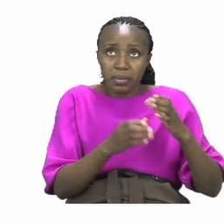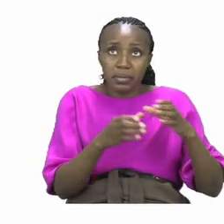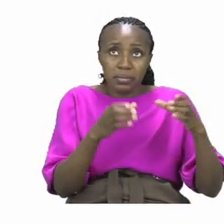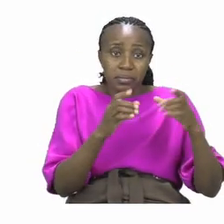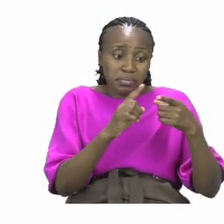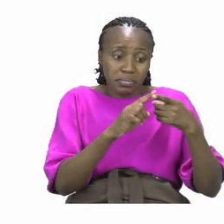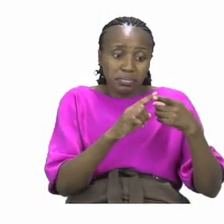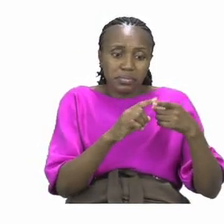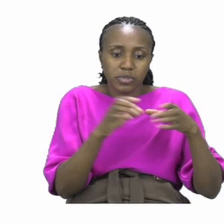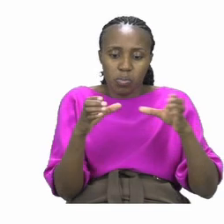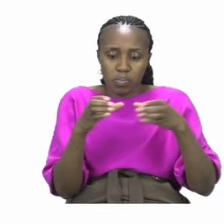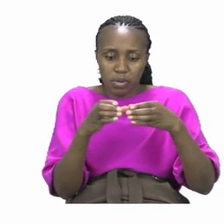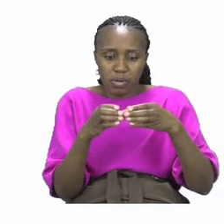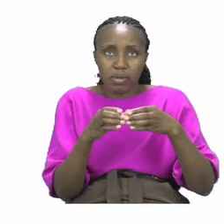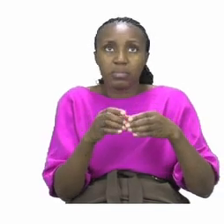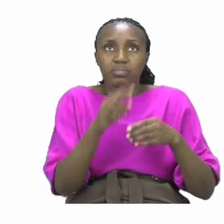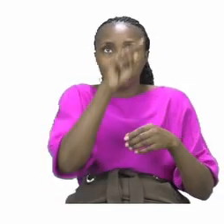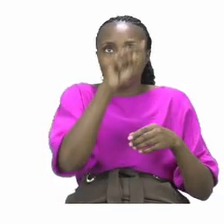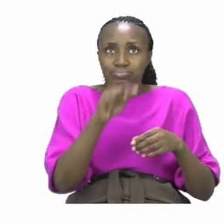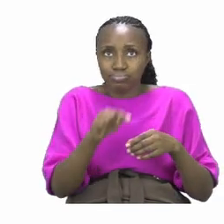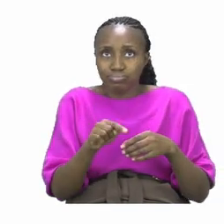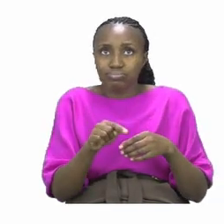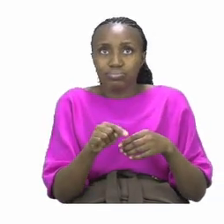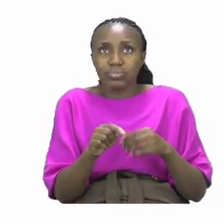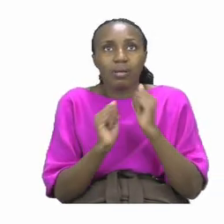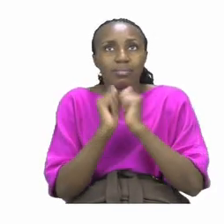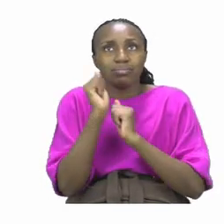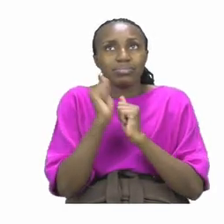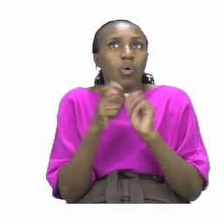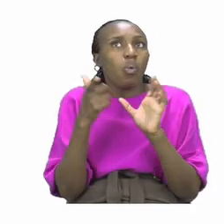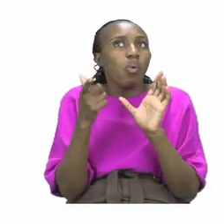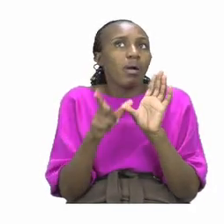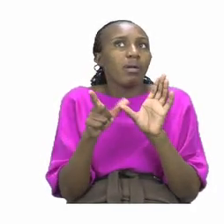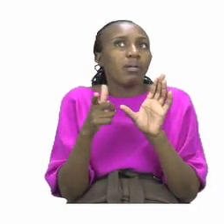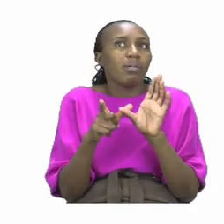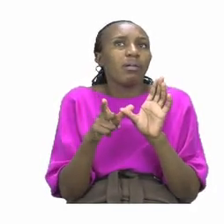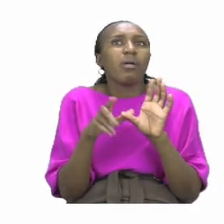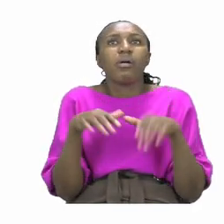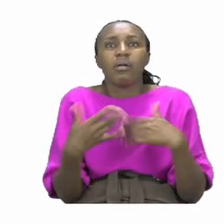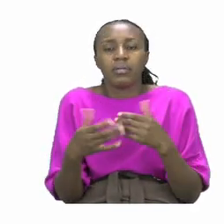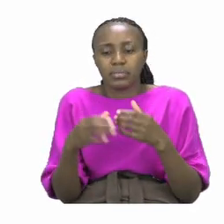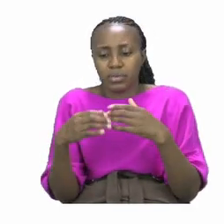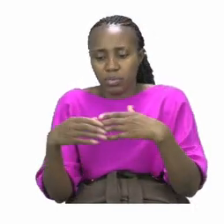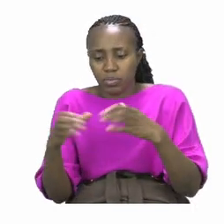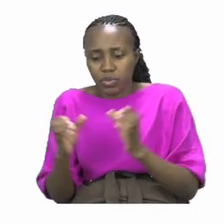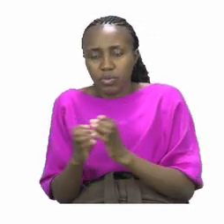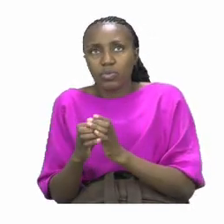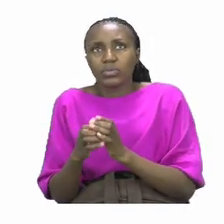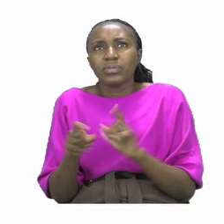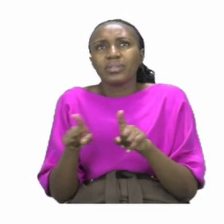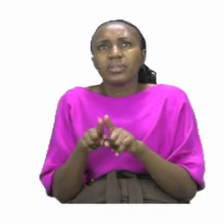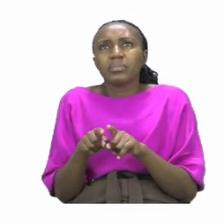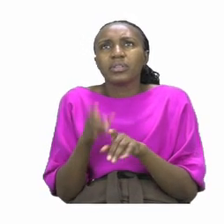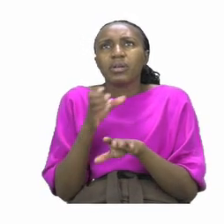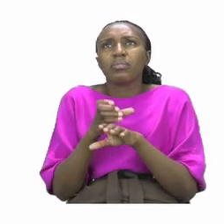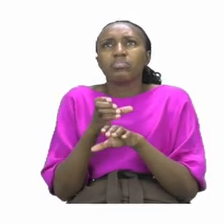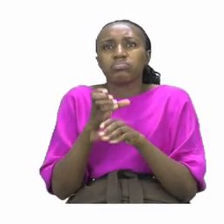and then anything that is made with plastic or glass and then the last thing, anything that is made